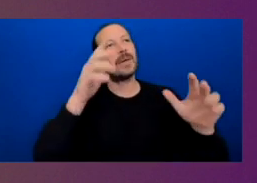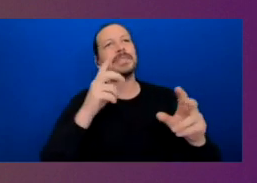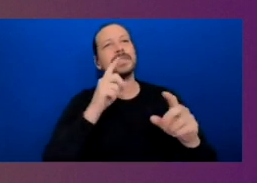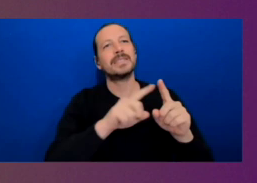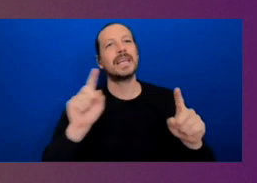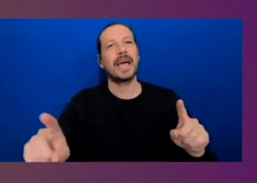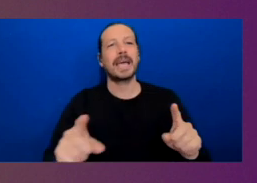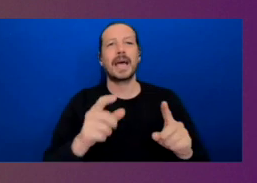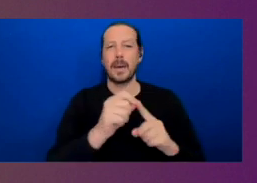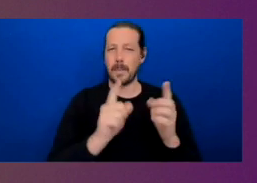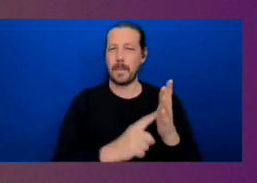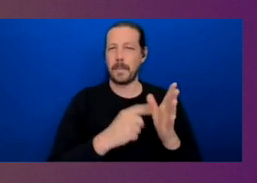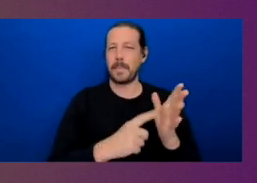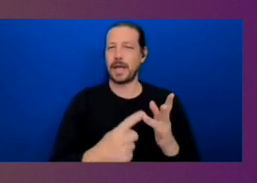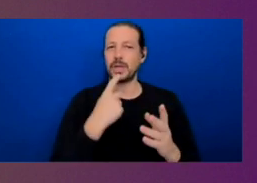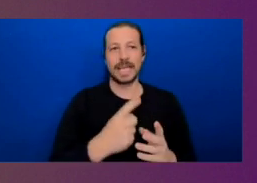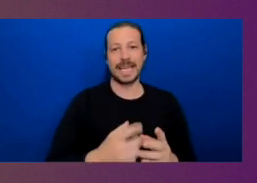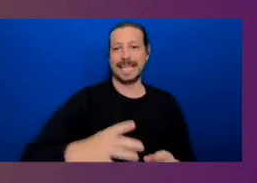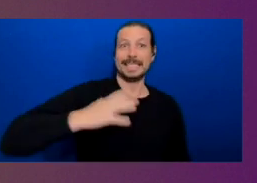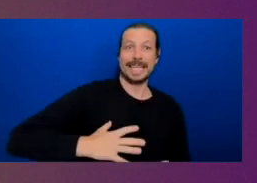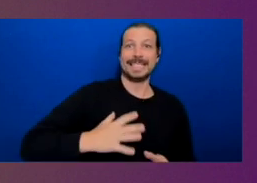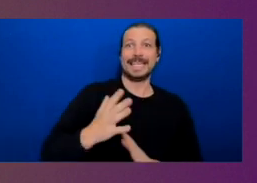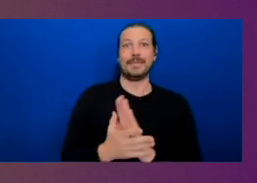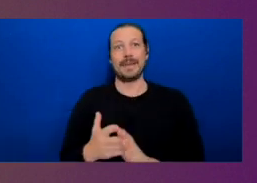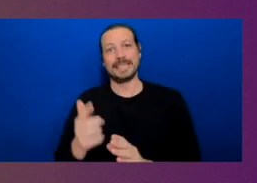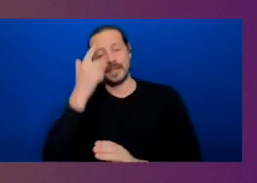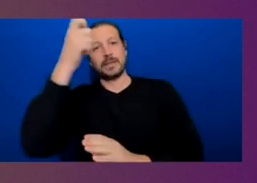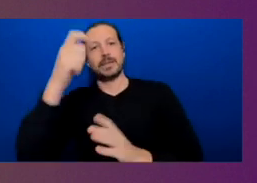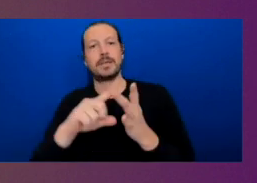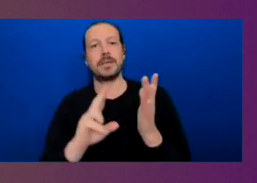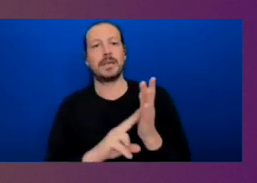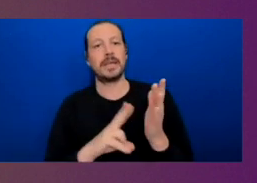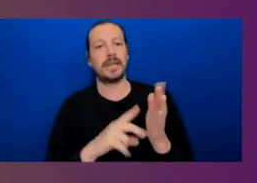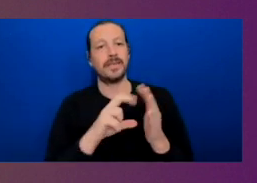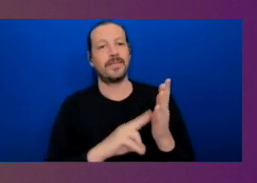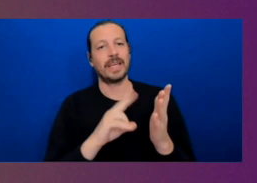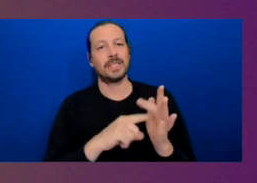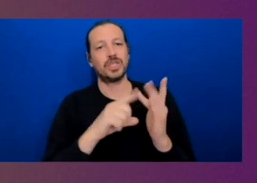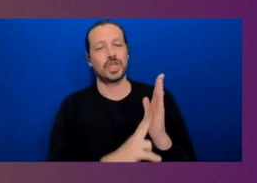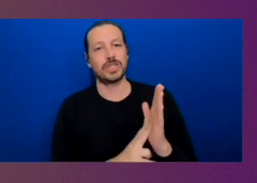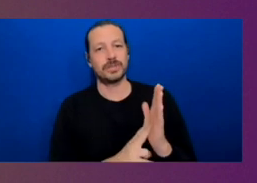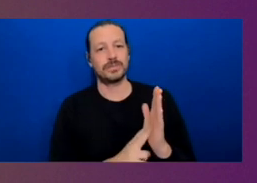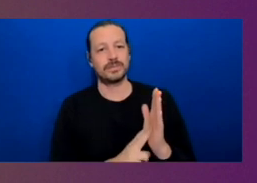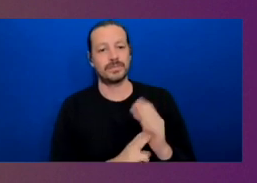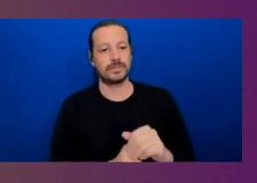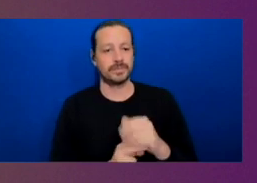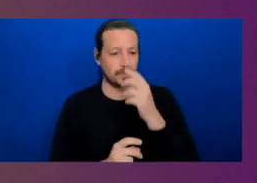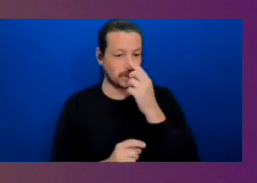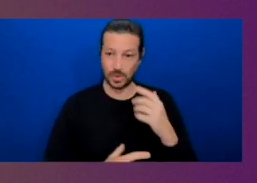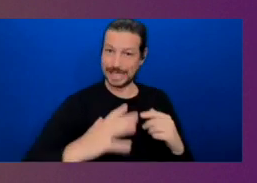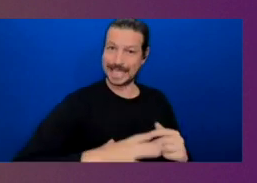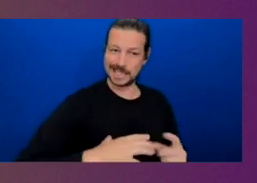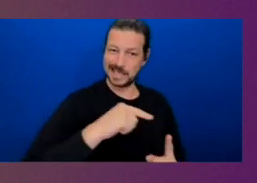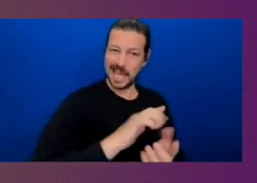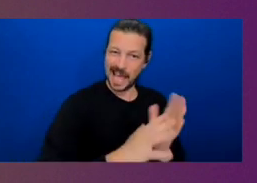necessity is the mother of all invention. And, it is about how do we understand the full breadth of necessity, human necessity.